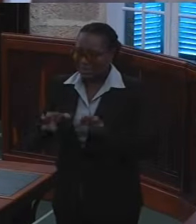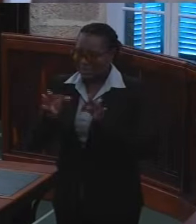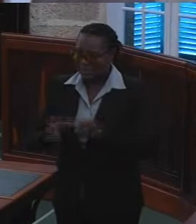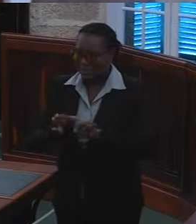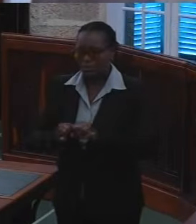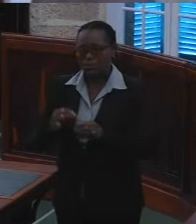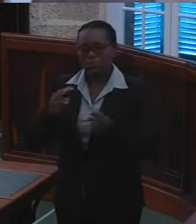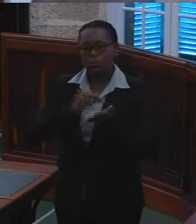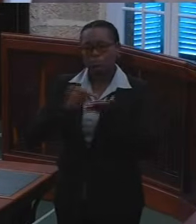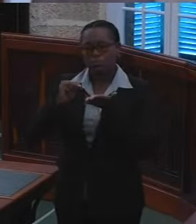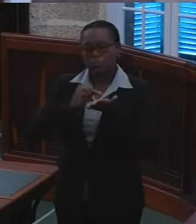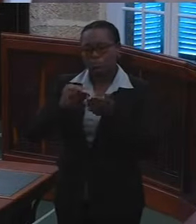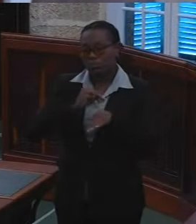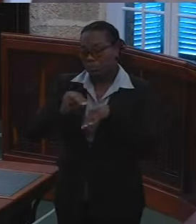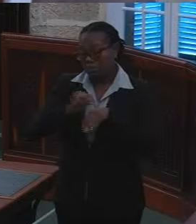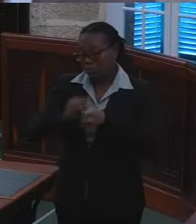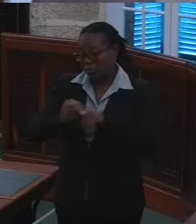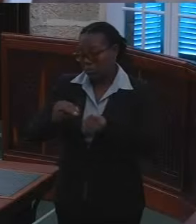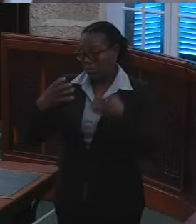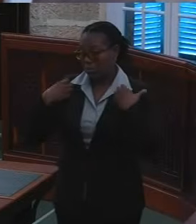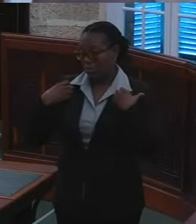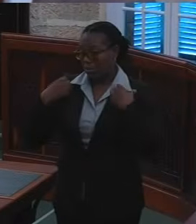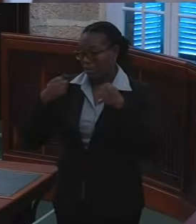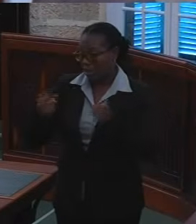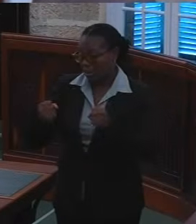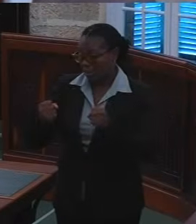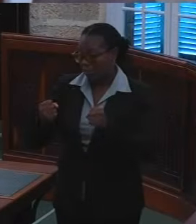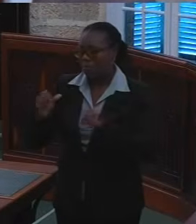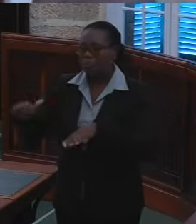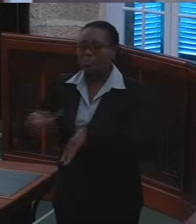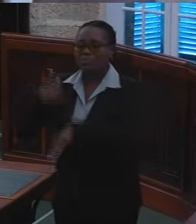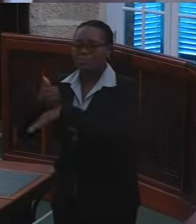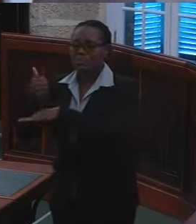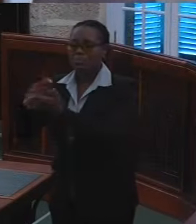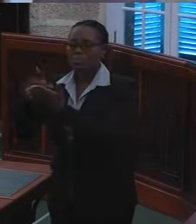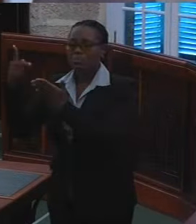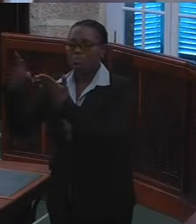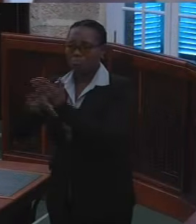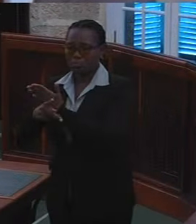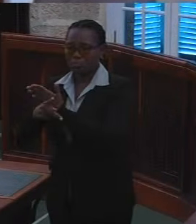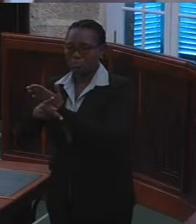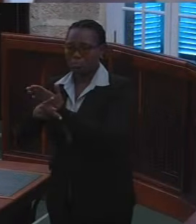course, that we must have a program